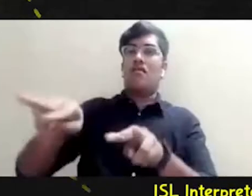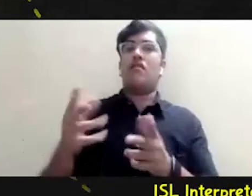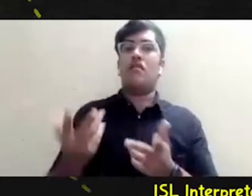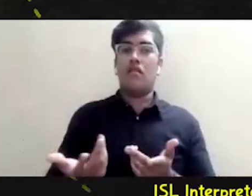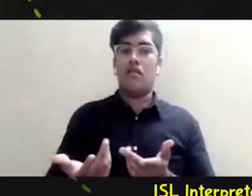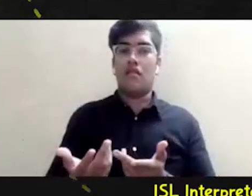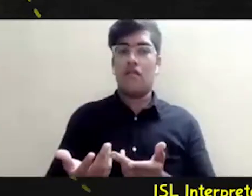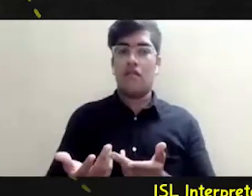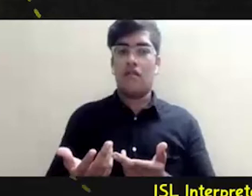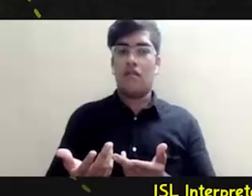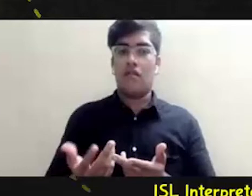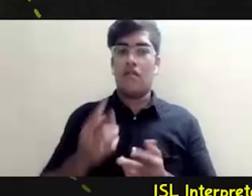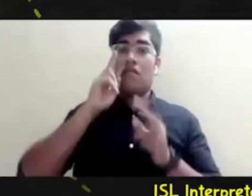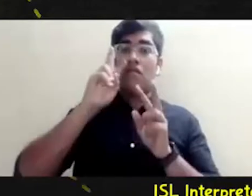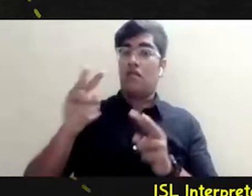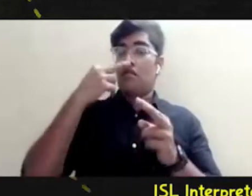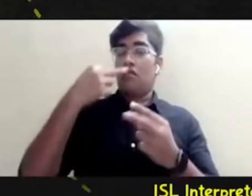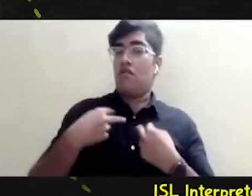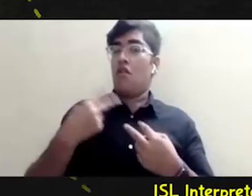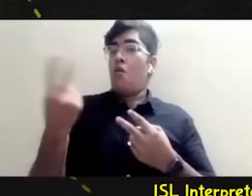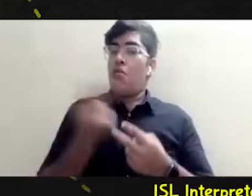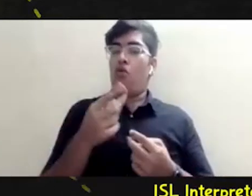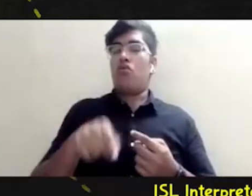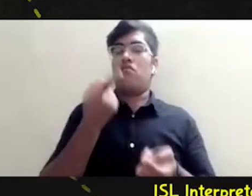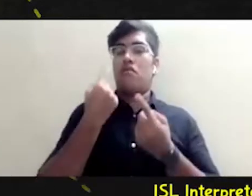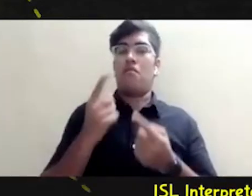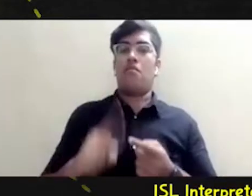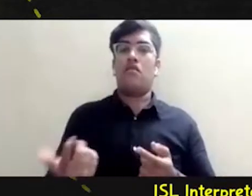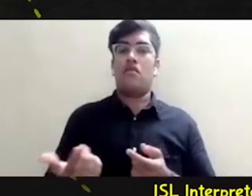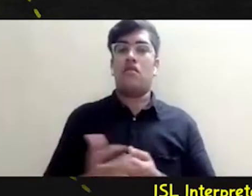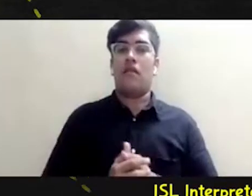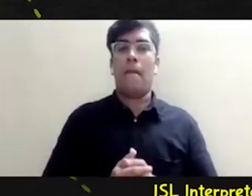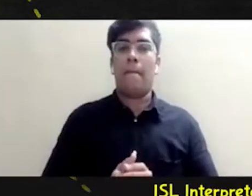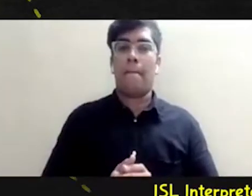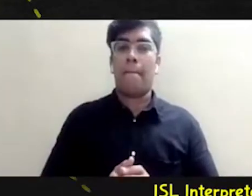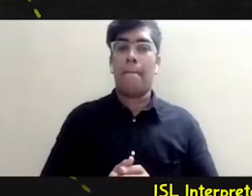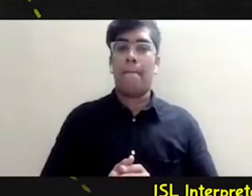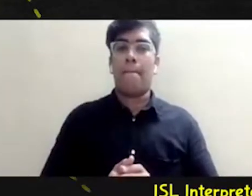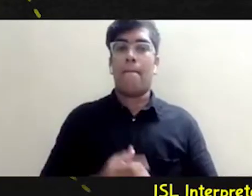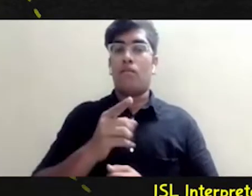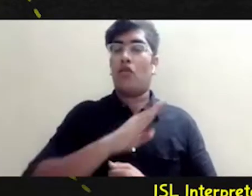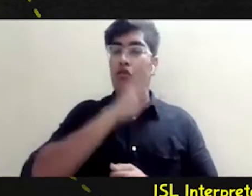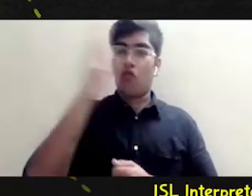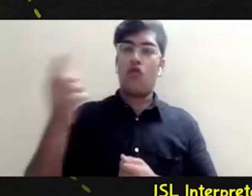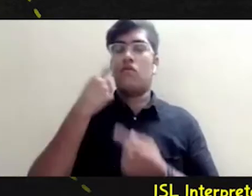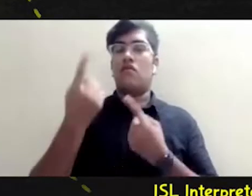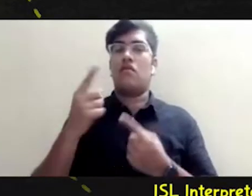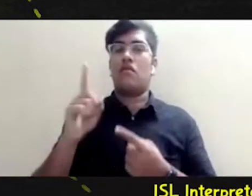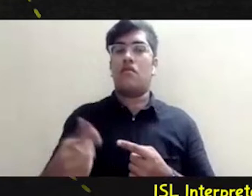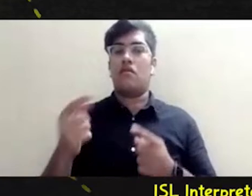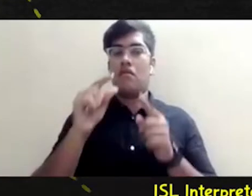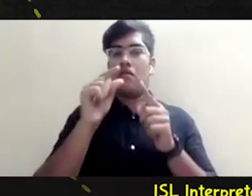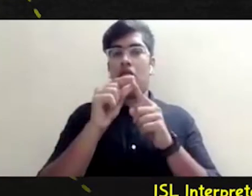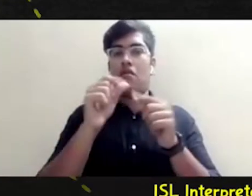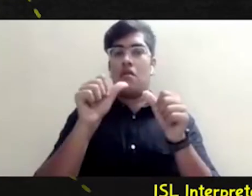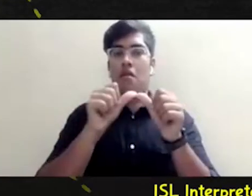seen. Exactly. An example I would recommend is this incredible thing, and if you have to really go to see it, is Parveena Ahangar's